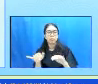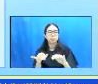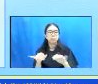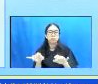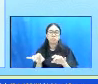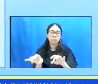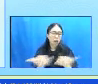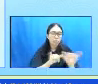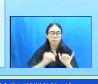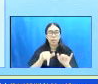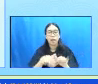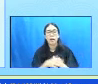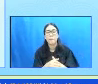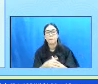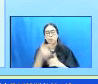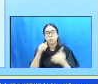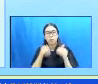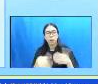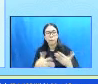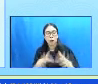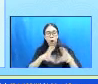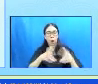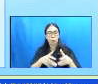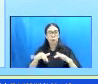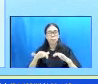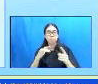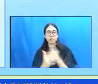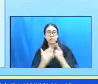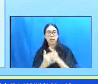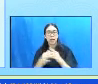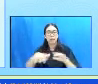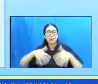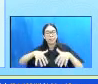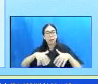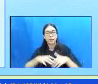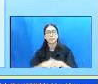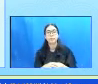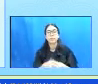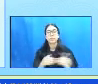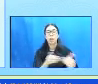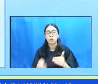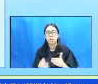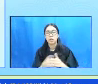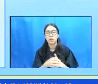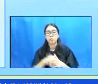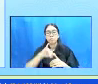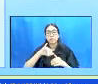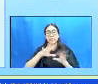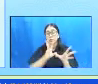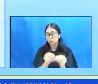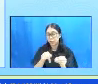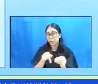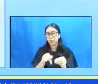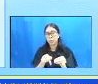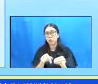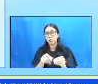second, inclusion provides public space for multiple stakeholders' involvement, including the right